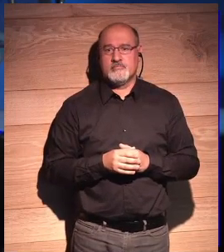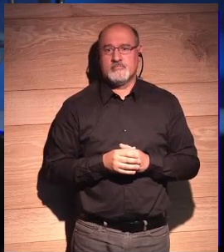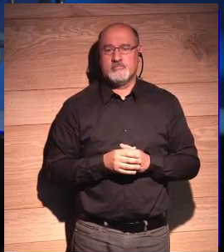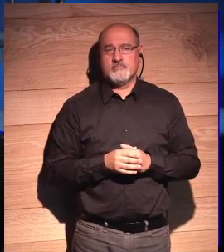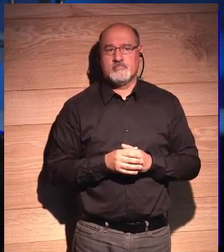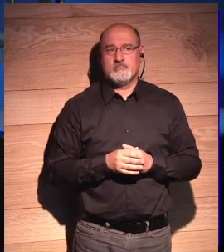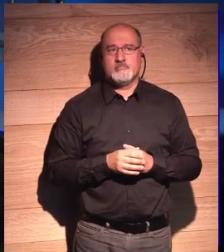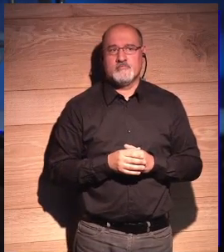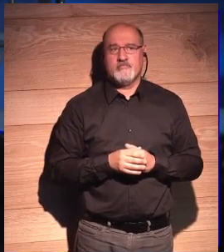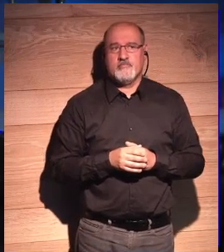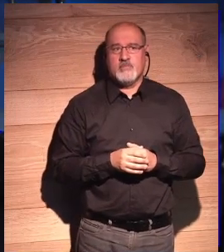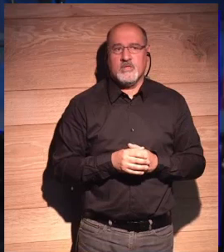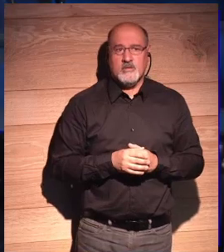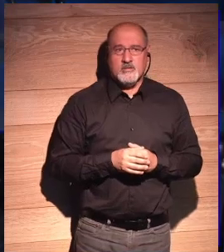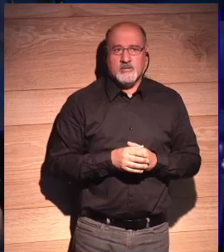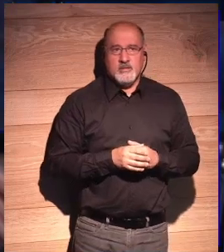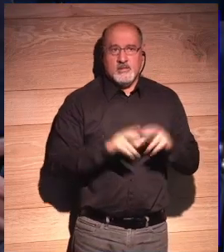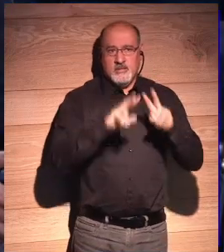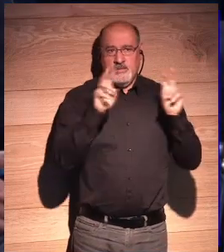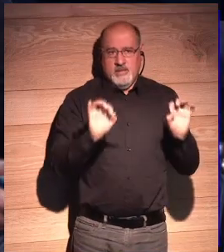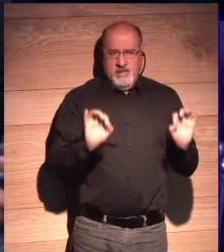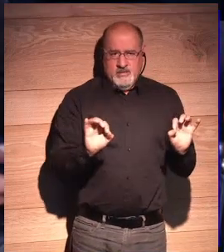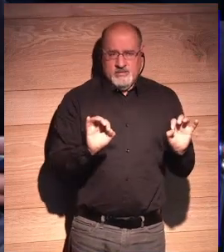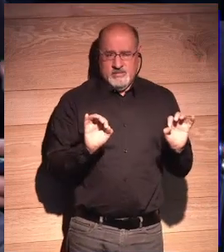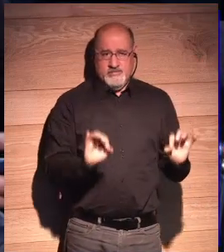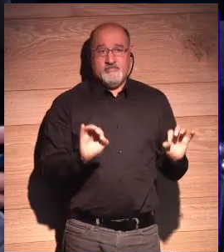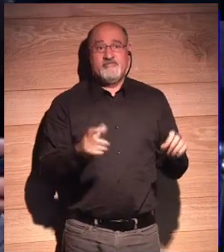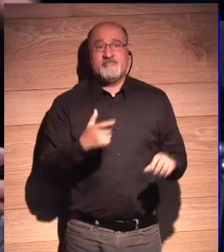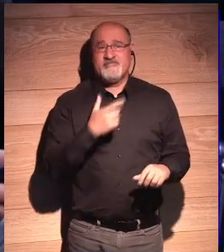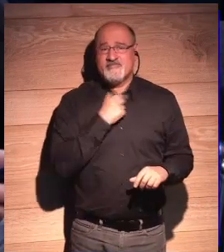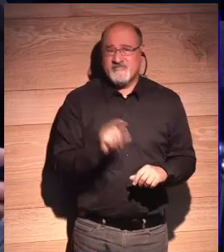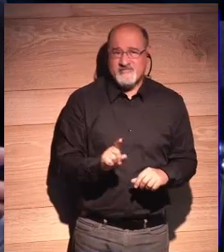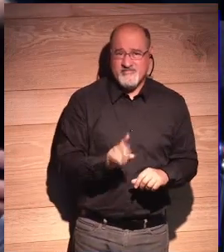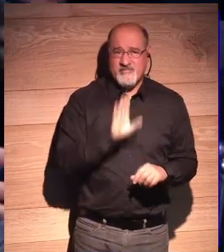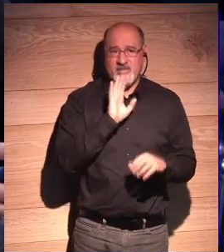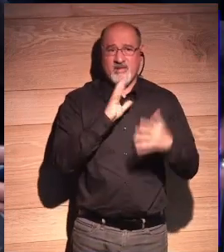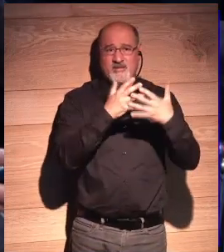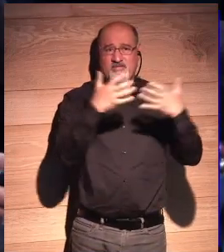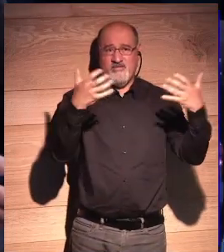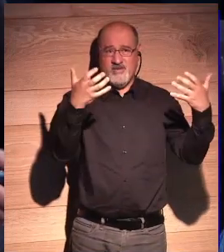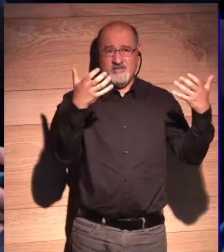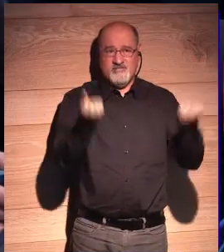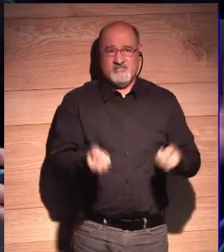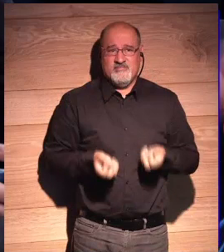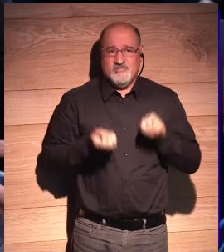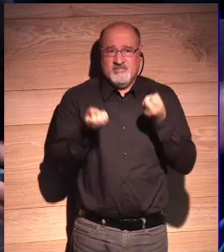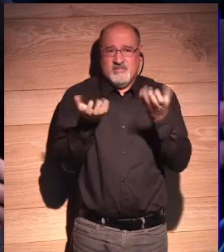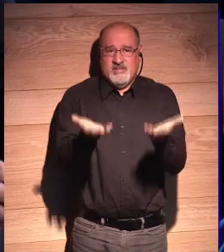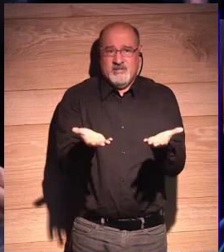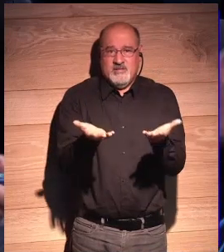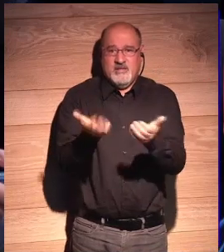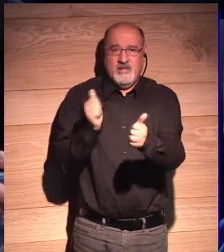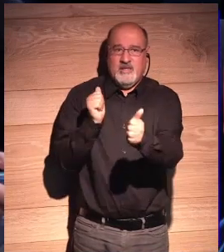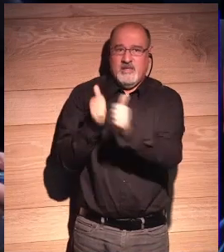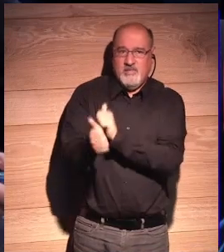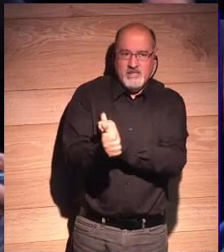know, I don't like it when somebody just, you know, imitates, like literally like copies a drawing, or does like, you